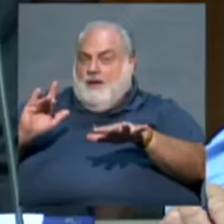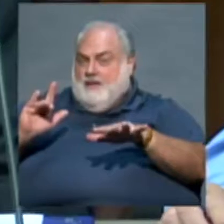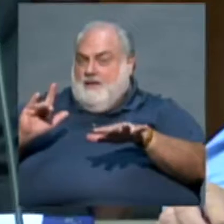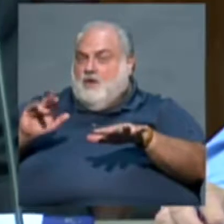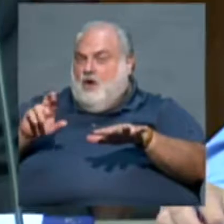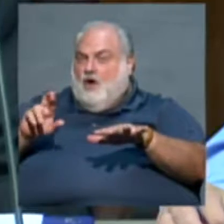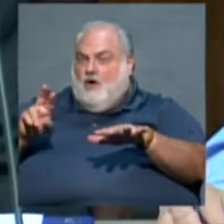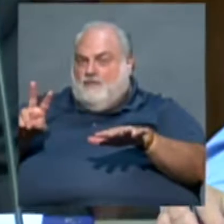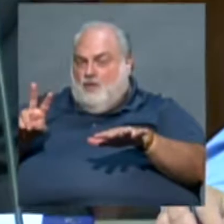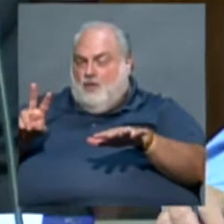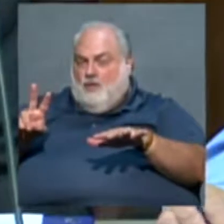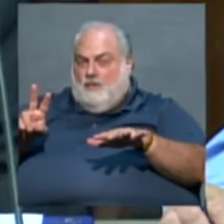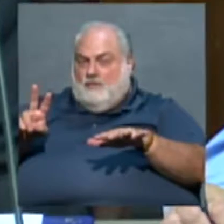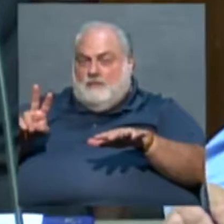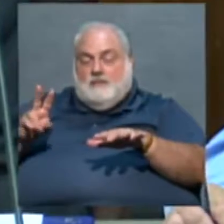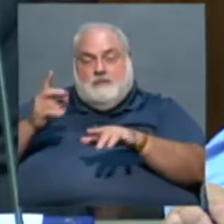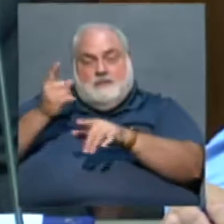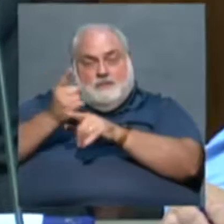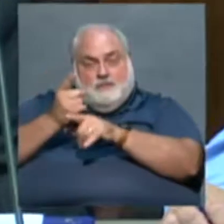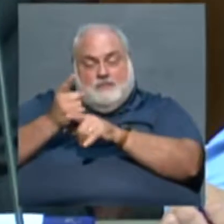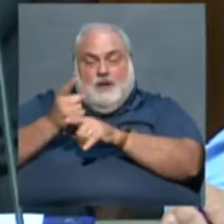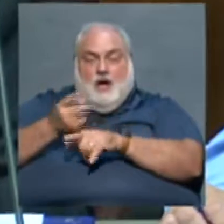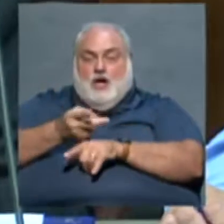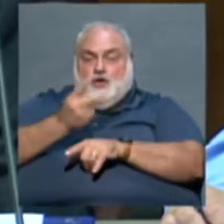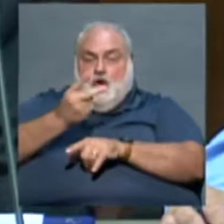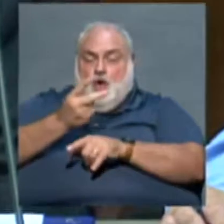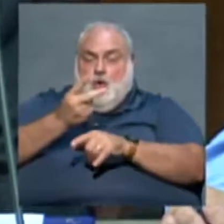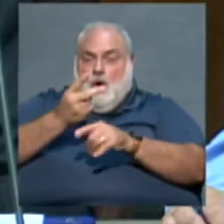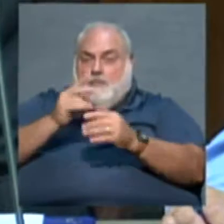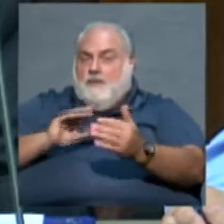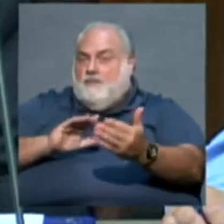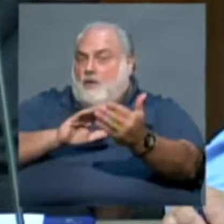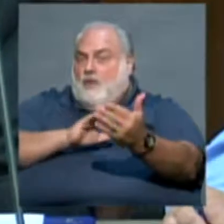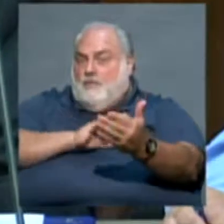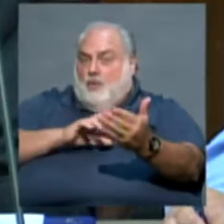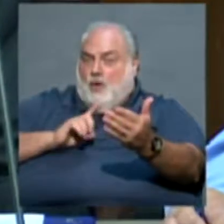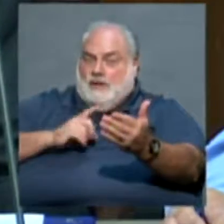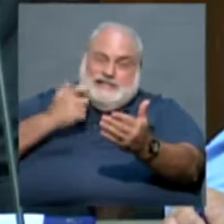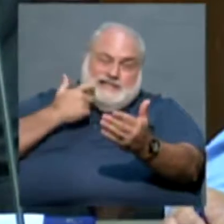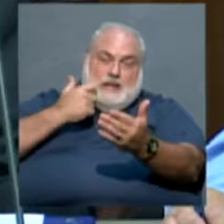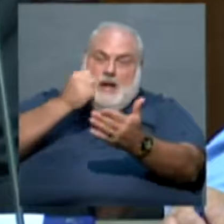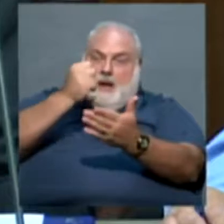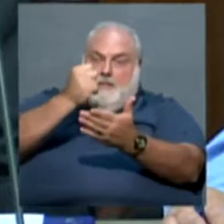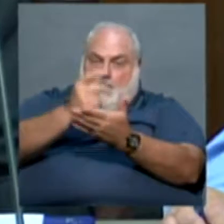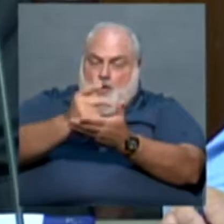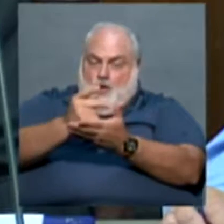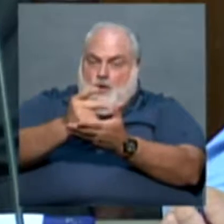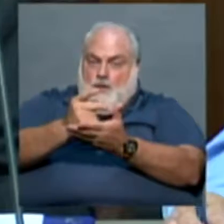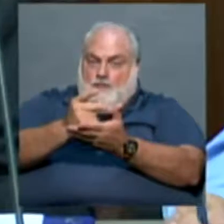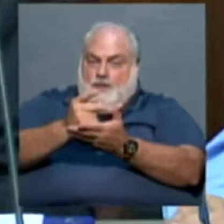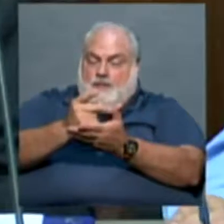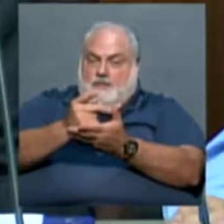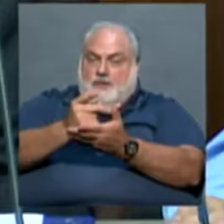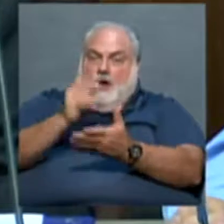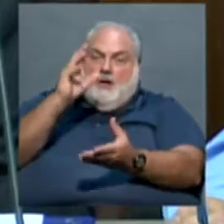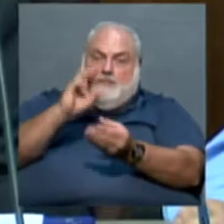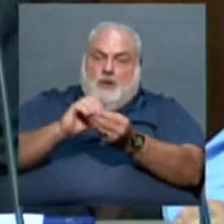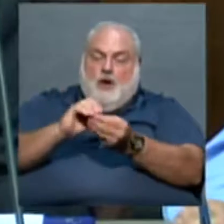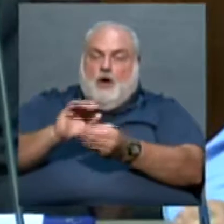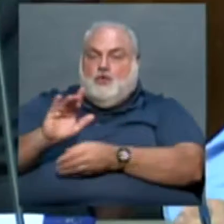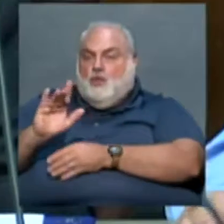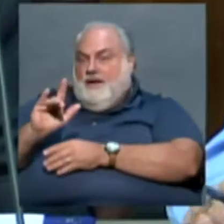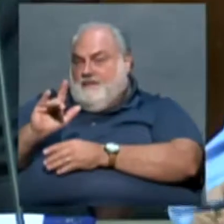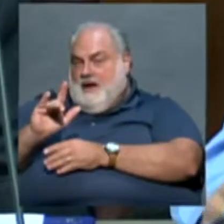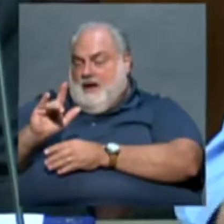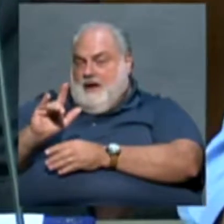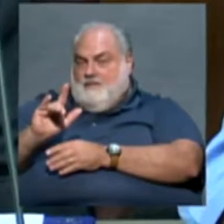zoned R4. Your write-up says that 2 are pending before the Board of Directors, and those were approved this past Monday. So there are 25 lots zoned